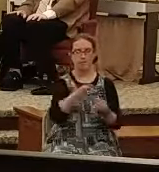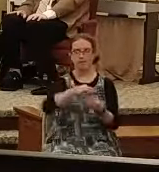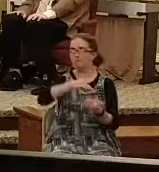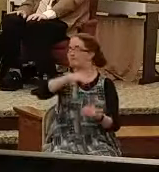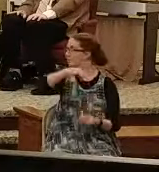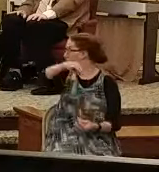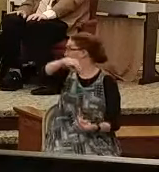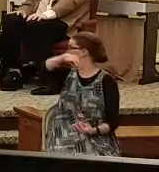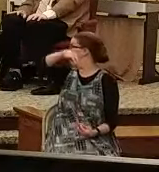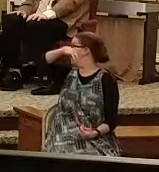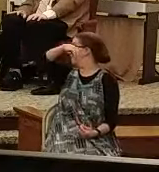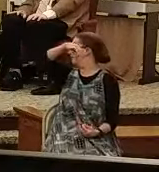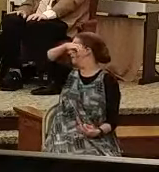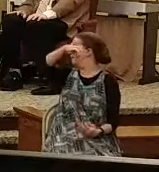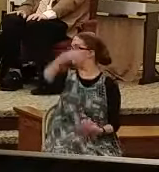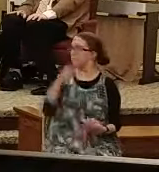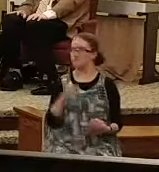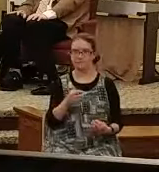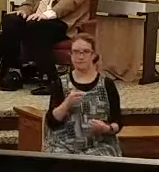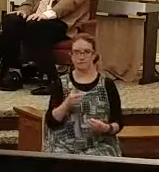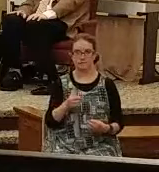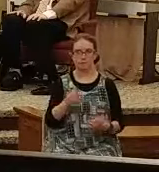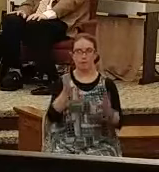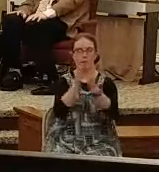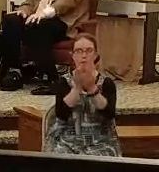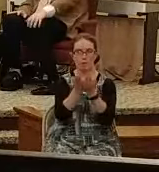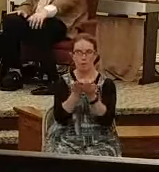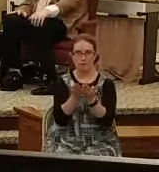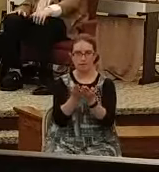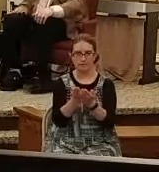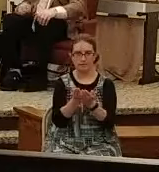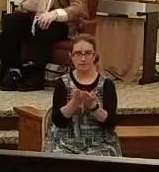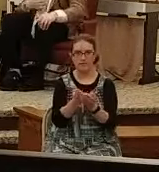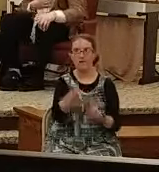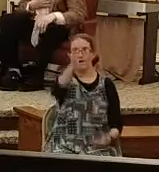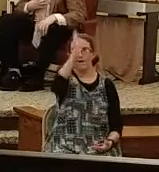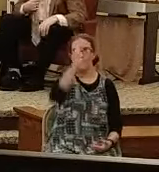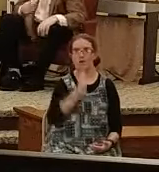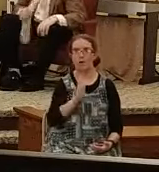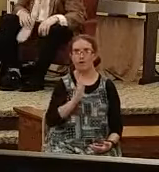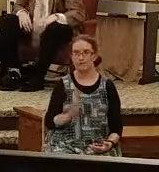Spirit, which is the Word of God.